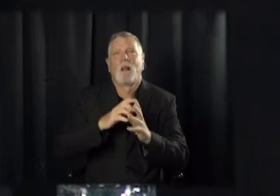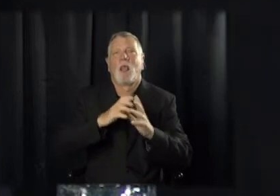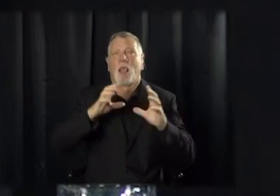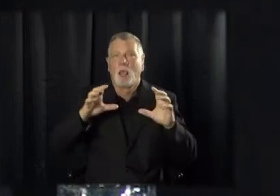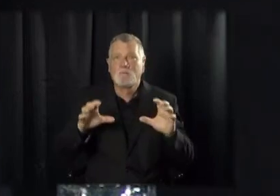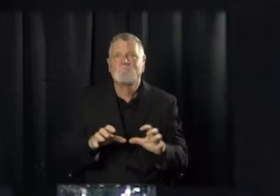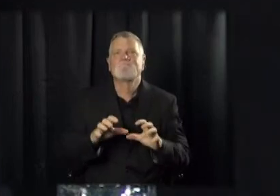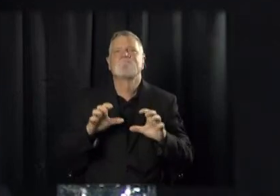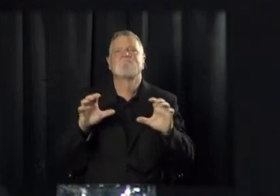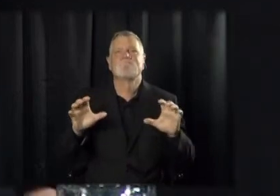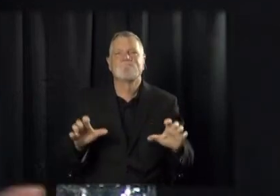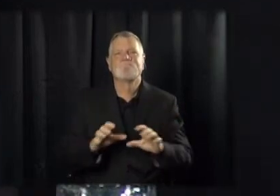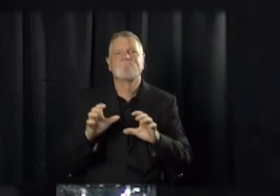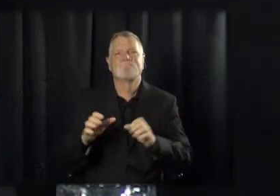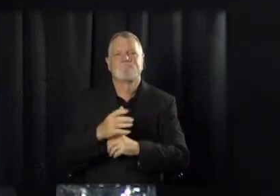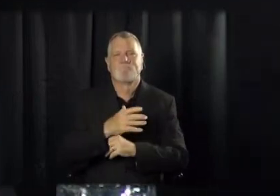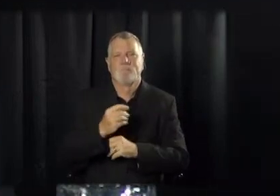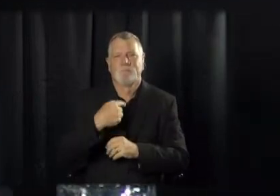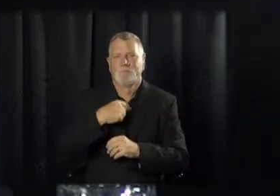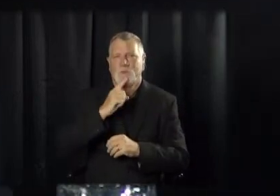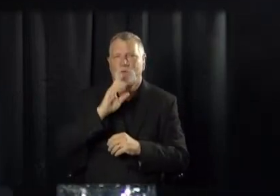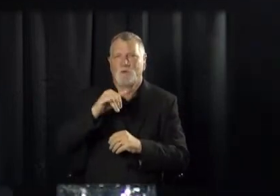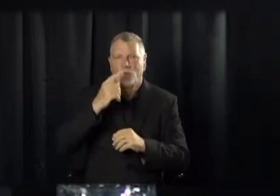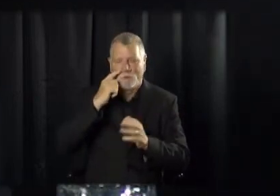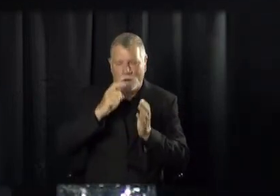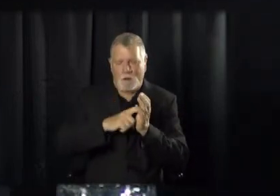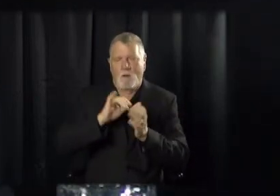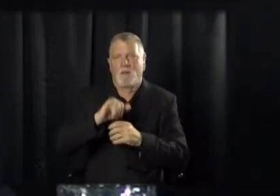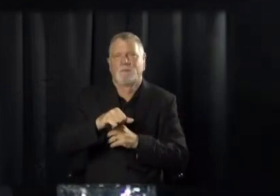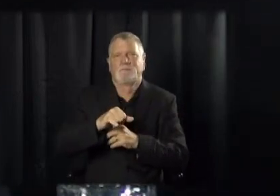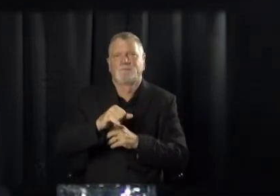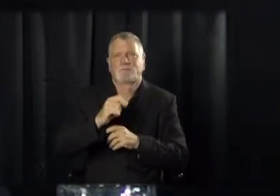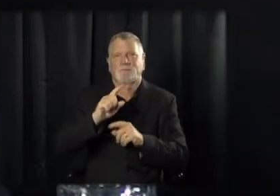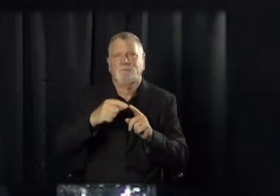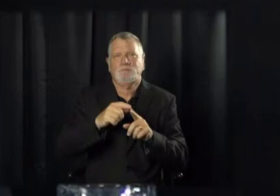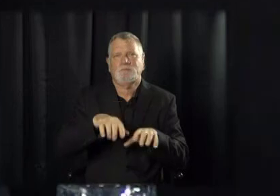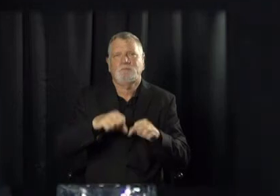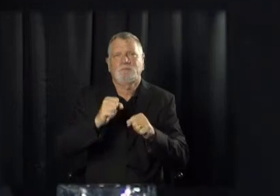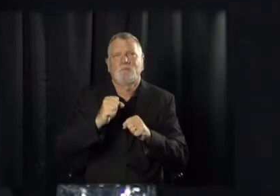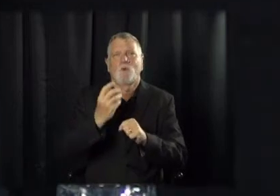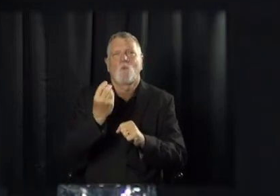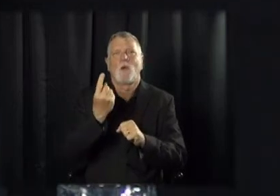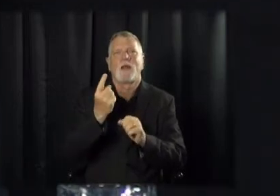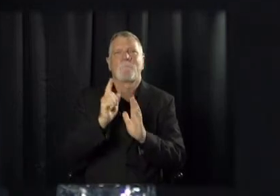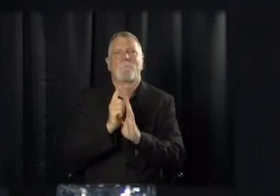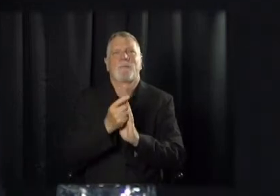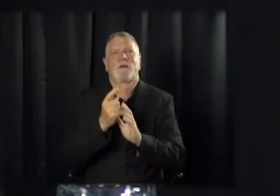work, as I'm sure you can tell. Just want to take a minute to